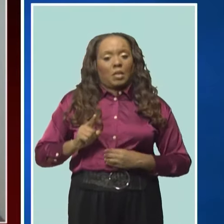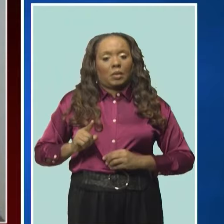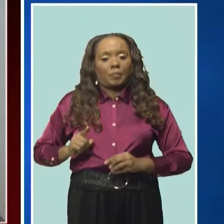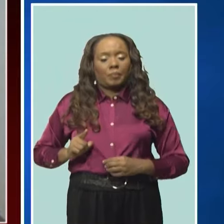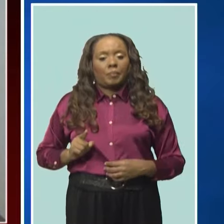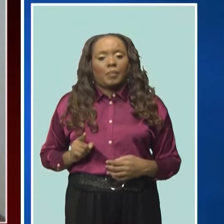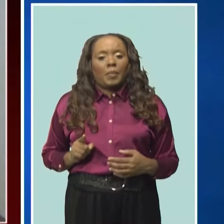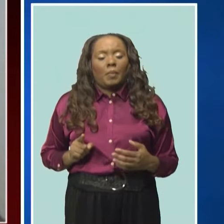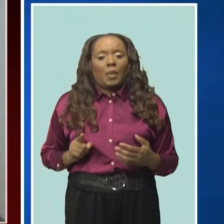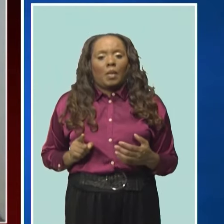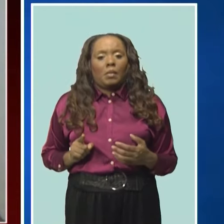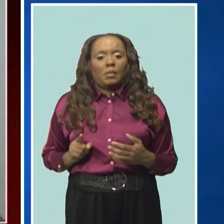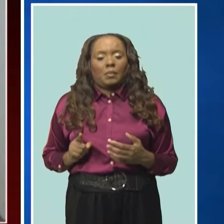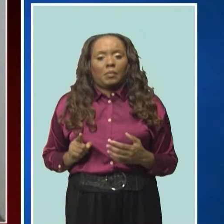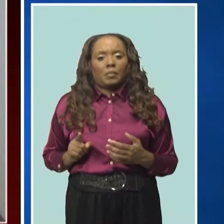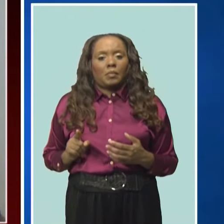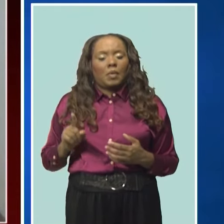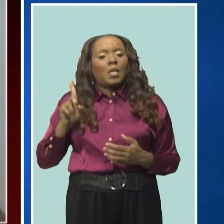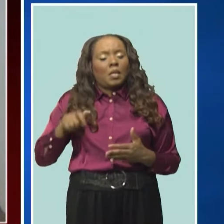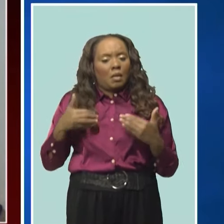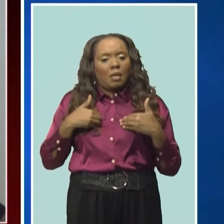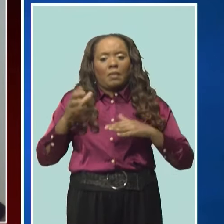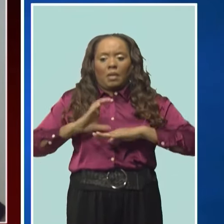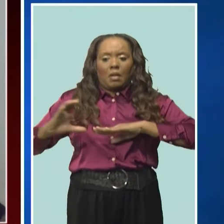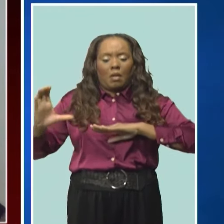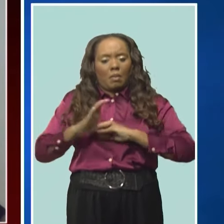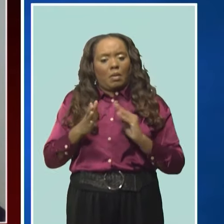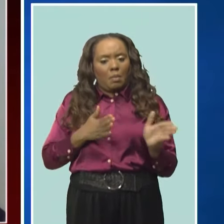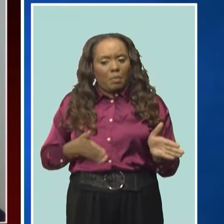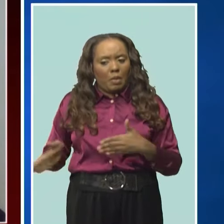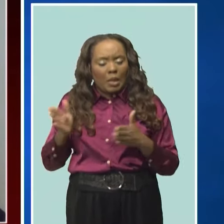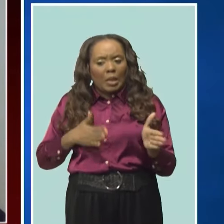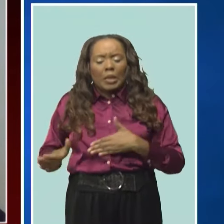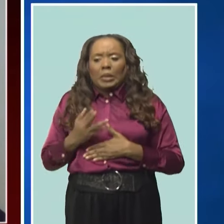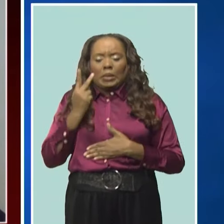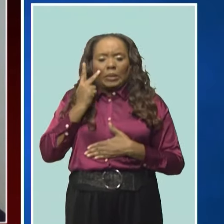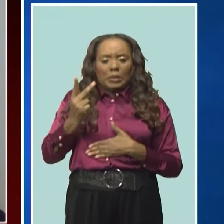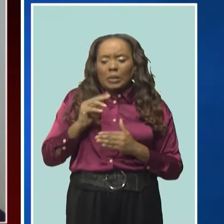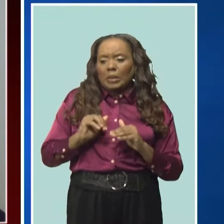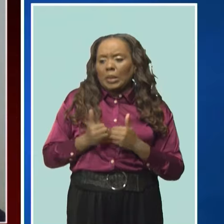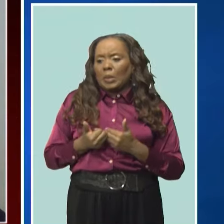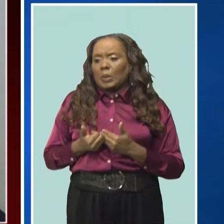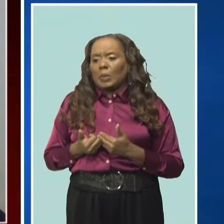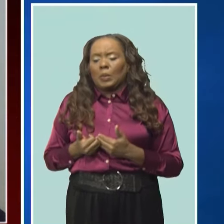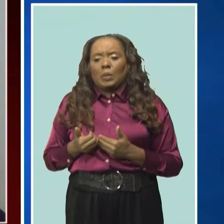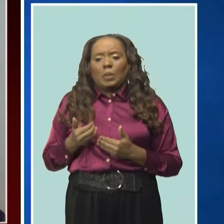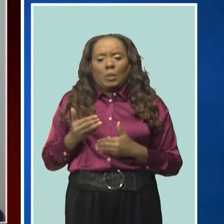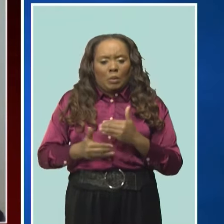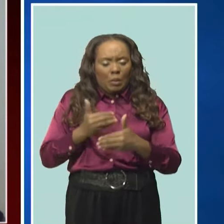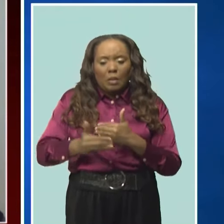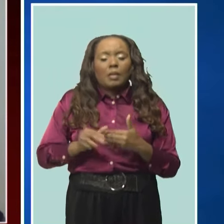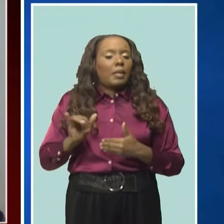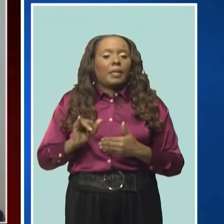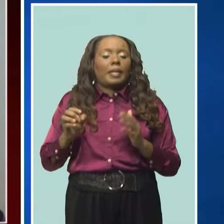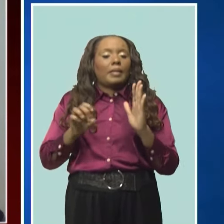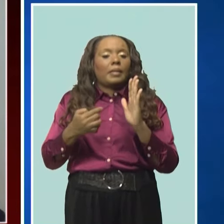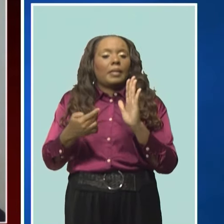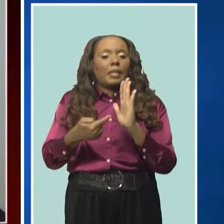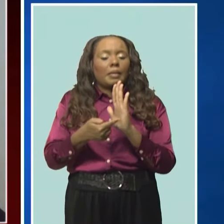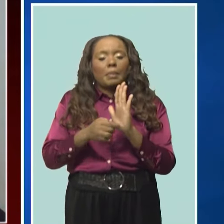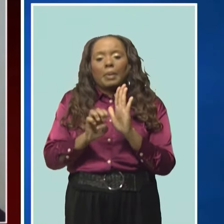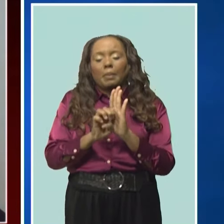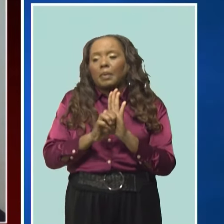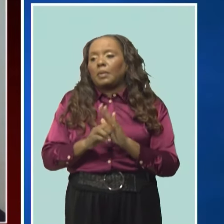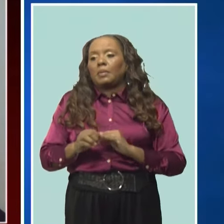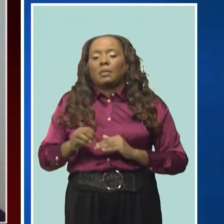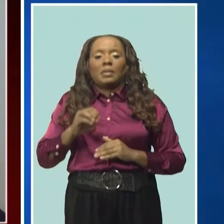we need to have that regional strategic direction for it. So just like how we have like CXC and A levels and so forth, we need to